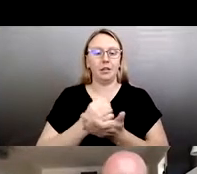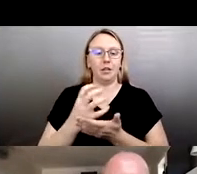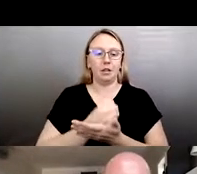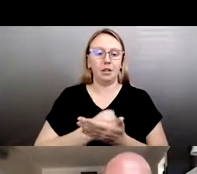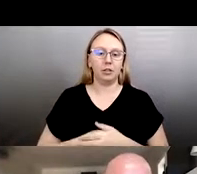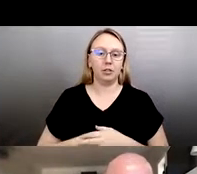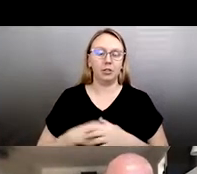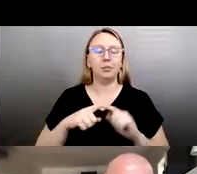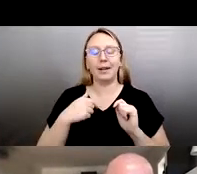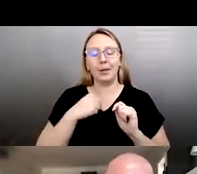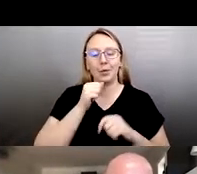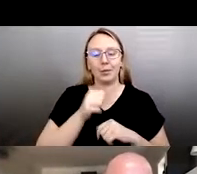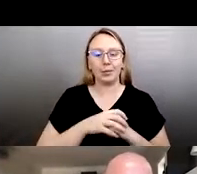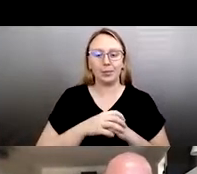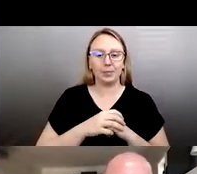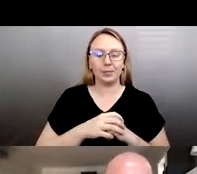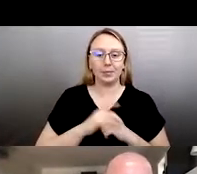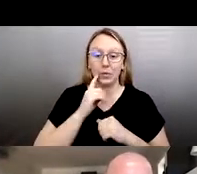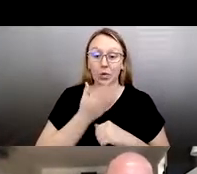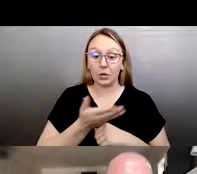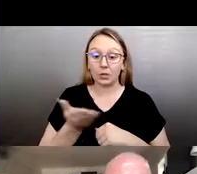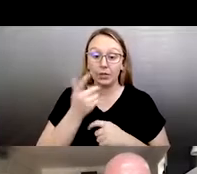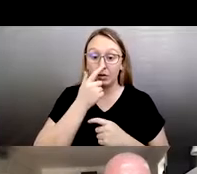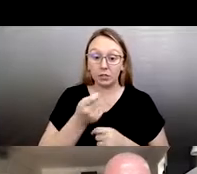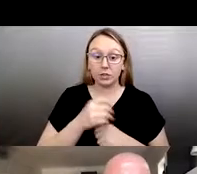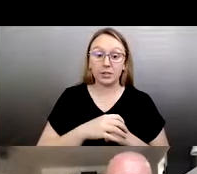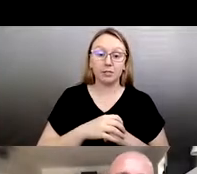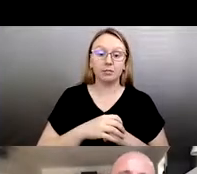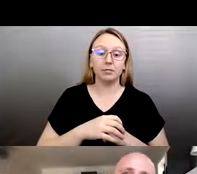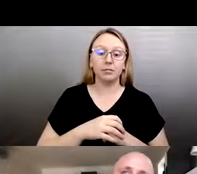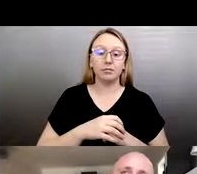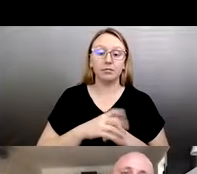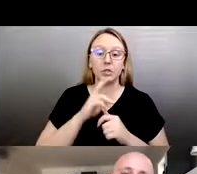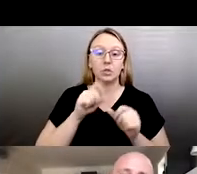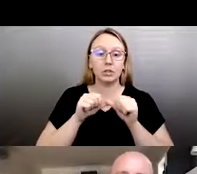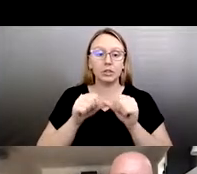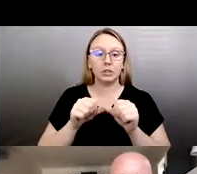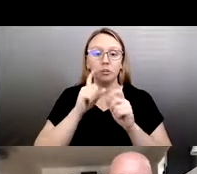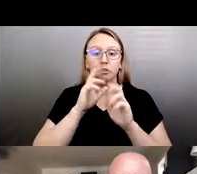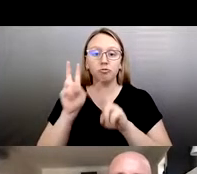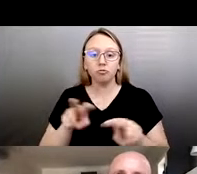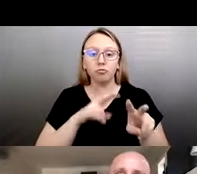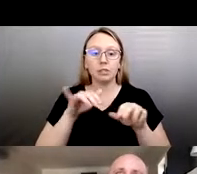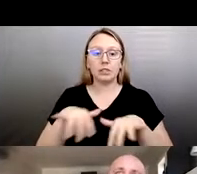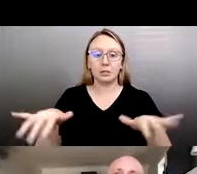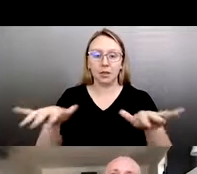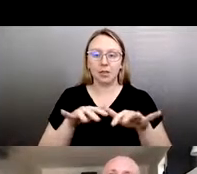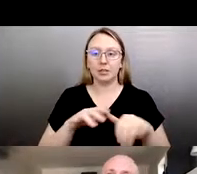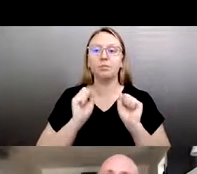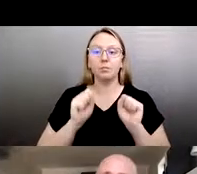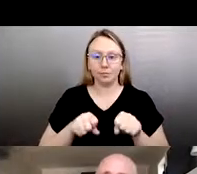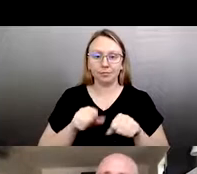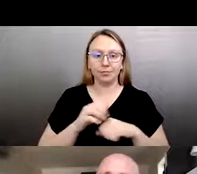I won't do that, but for those of you who are interested in continuing to explore our space, you can do so